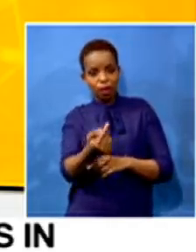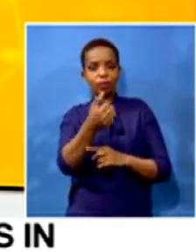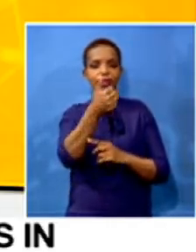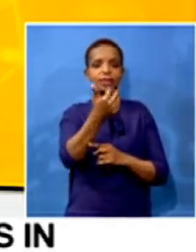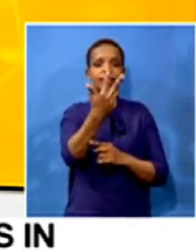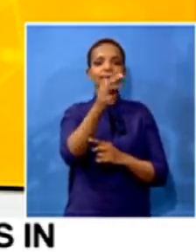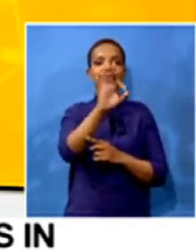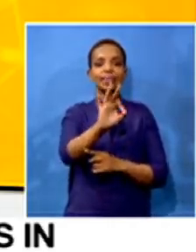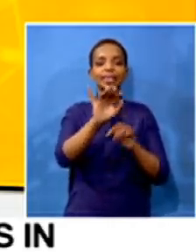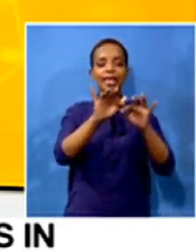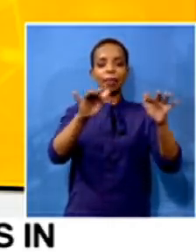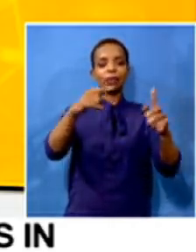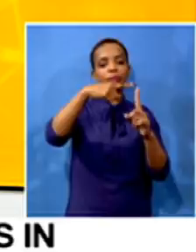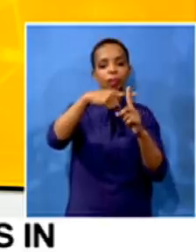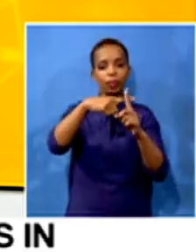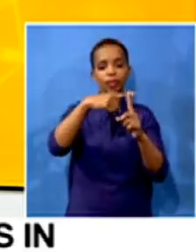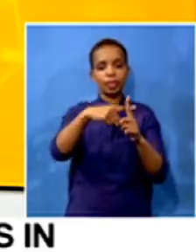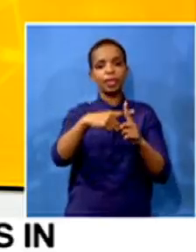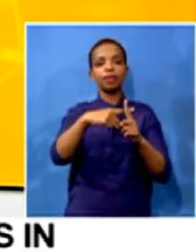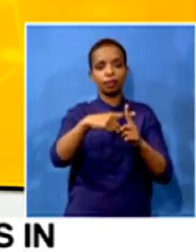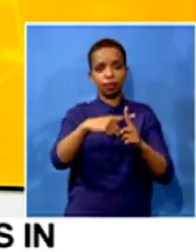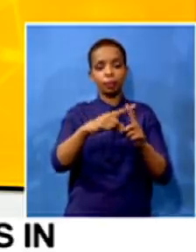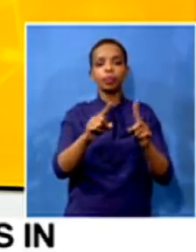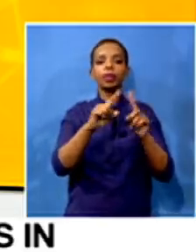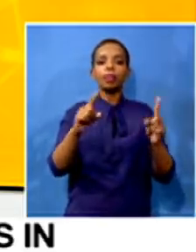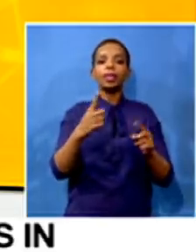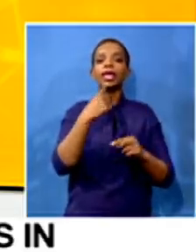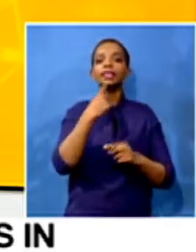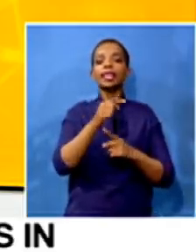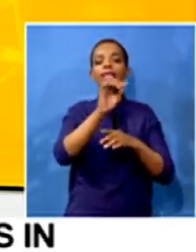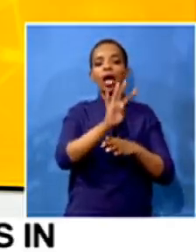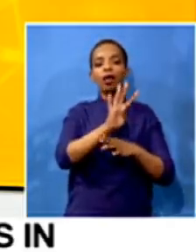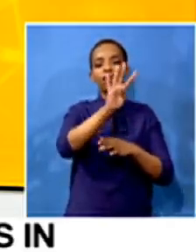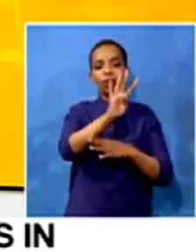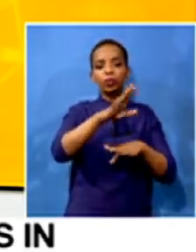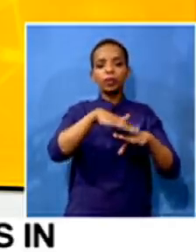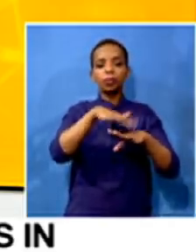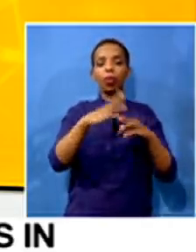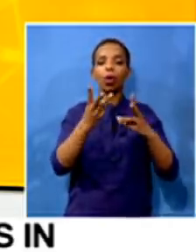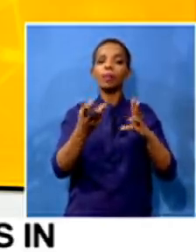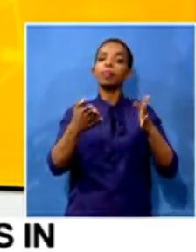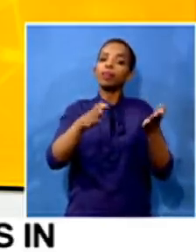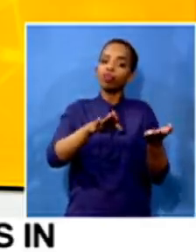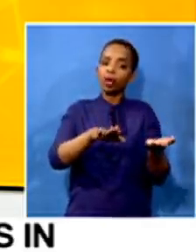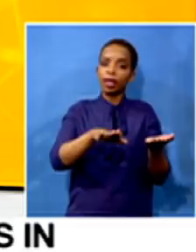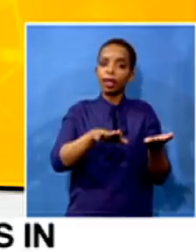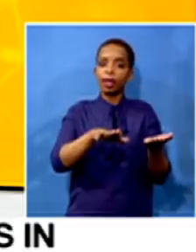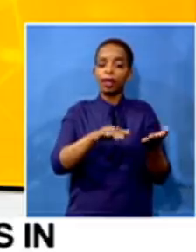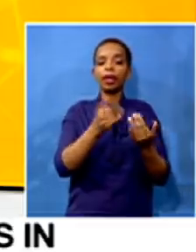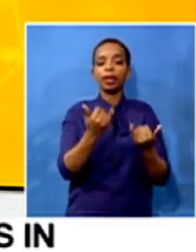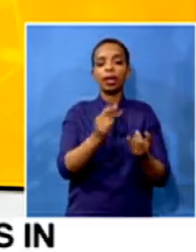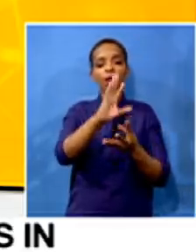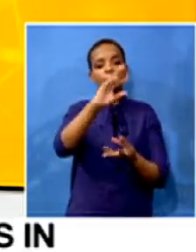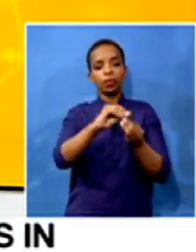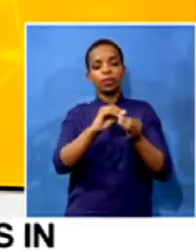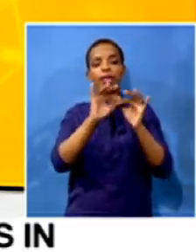32,683. The Health Department has also confirmed that 40 more COVID-19 related deaths have been recorded, bringing the total number